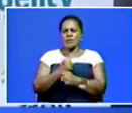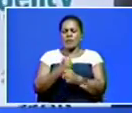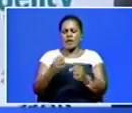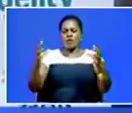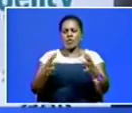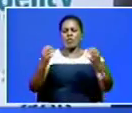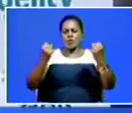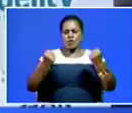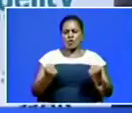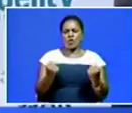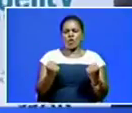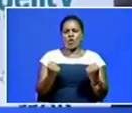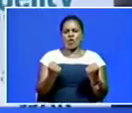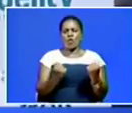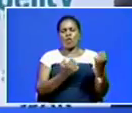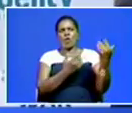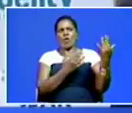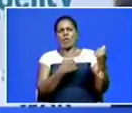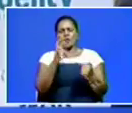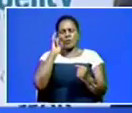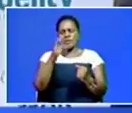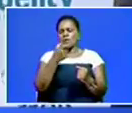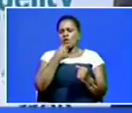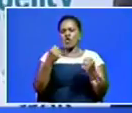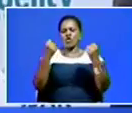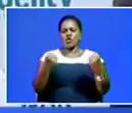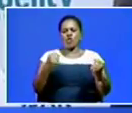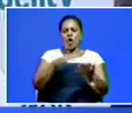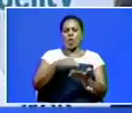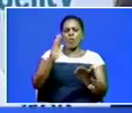And that's what we're looking for, to make the team stronger, and so we can kick off.